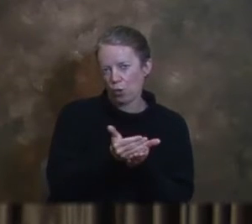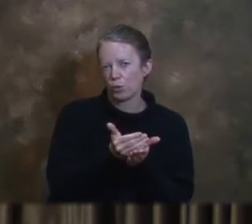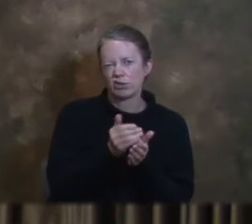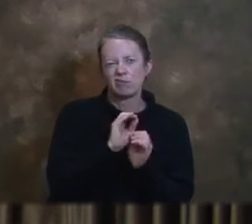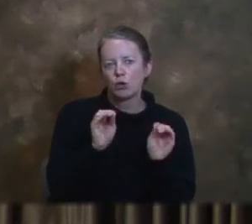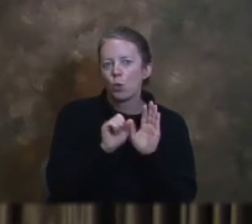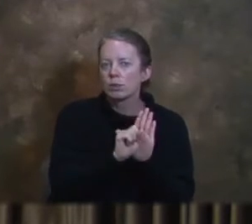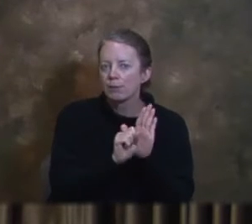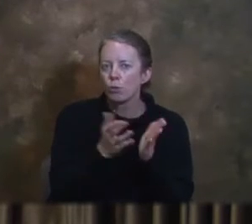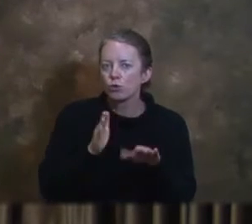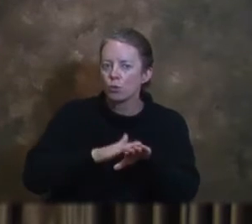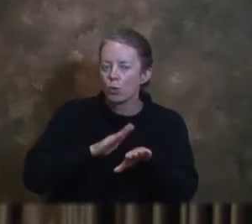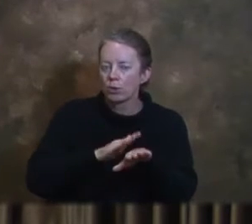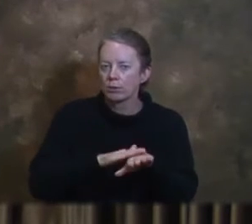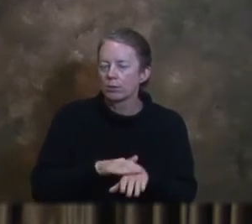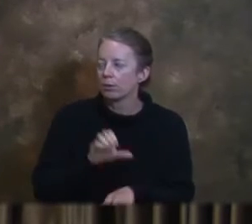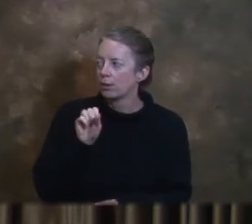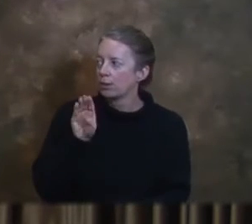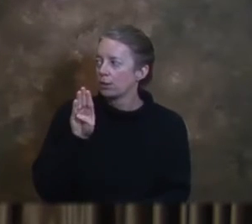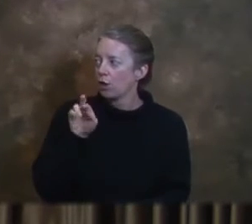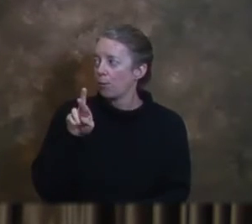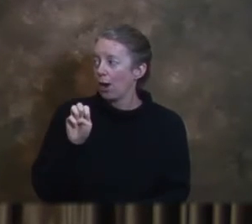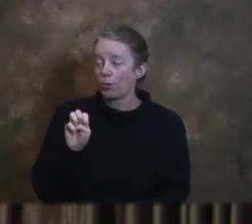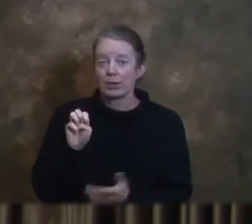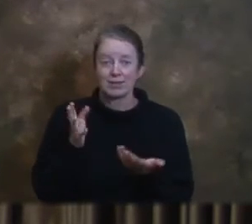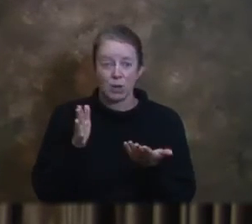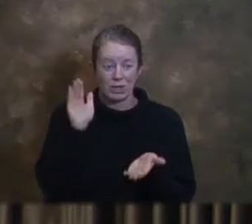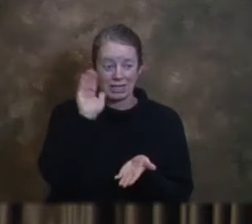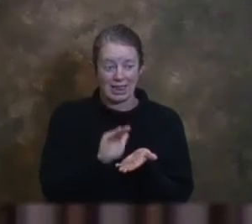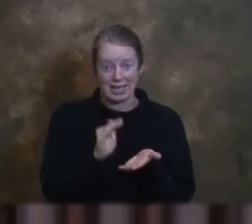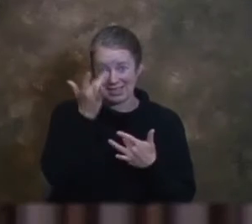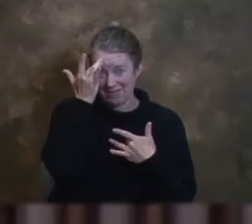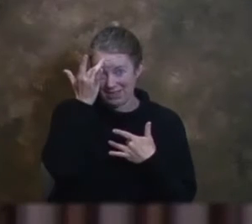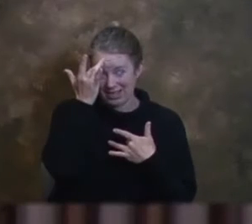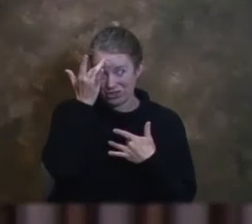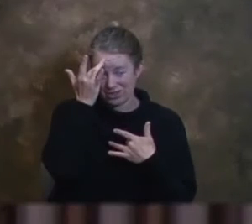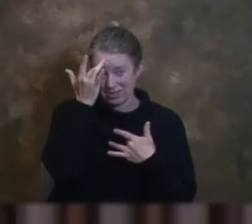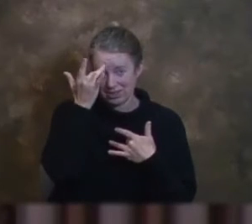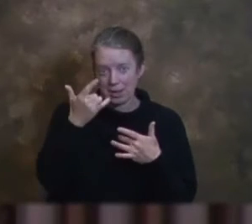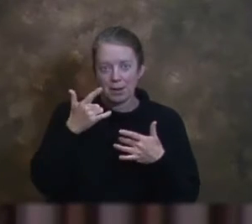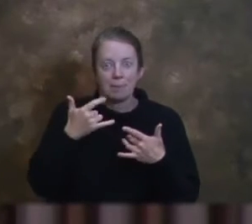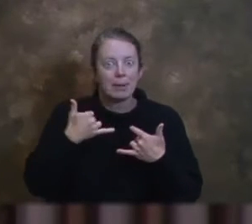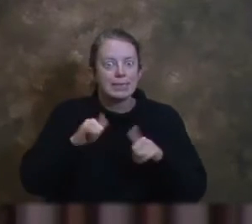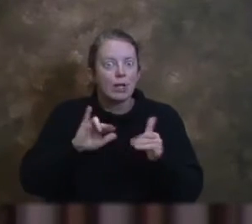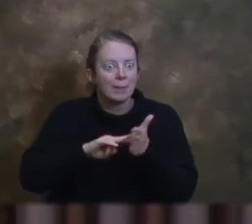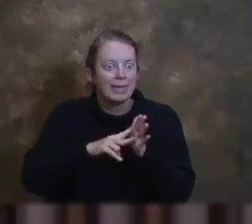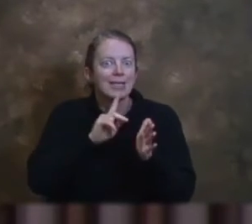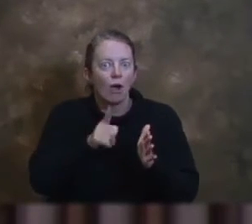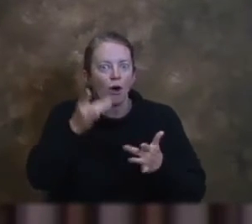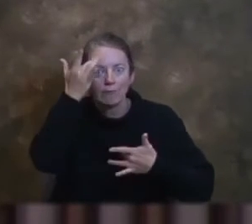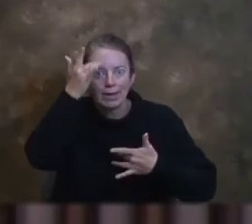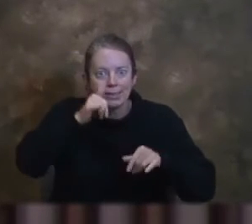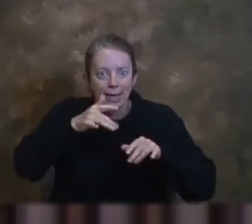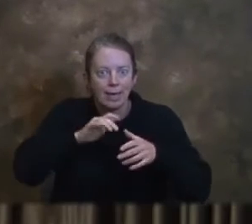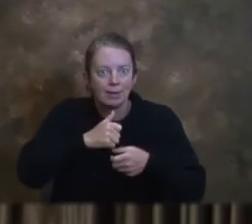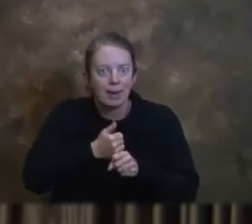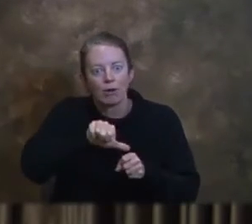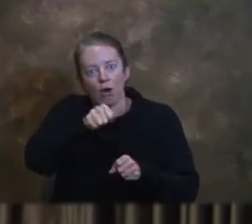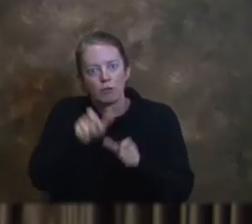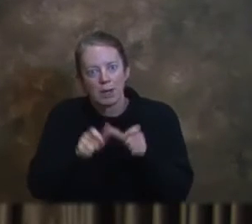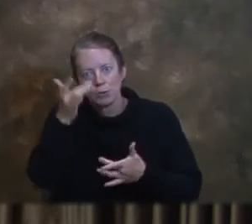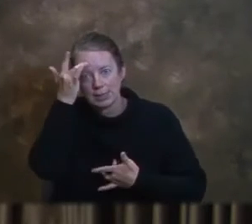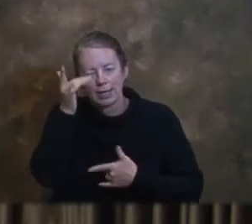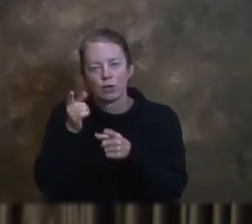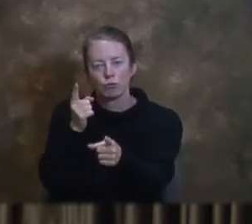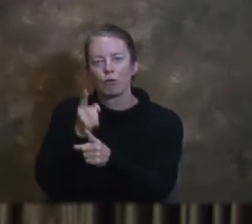that. And so they're less infectious, but still doesn't mean they're not infectious. Did you say That's they're right. less- Does they're not mean less that they're infectious? not infectious. Okay. It means viral